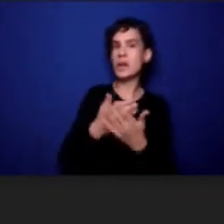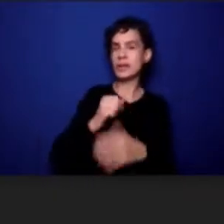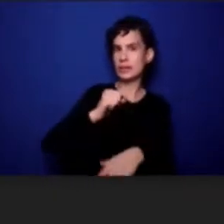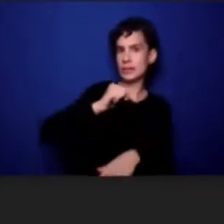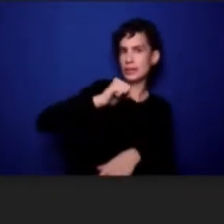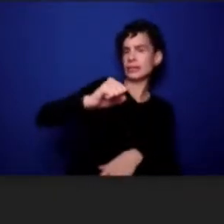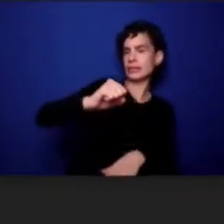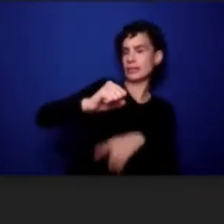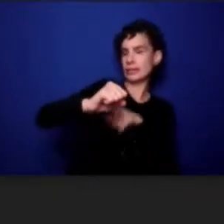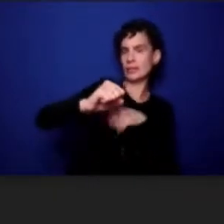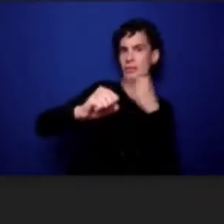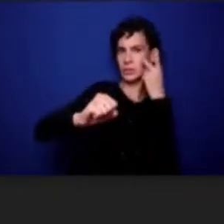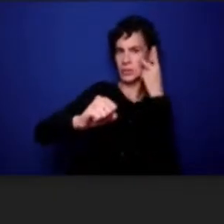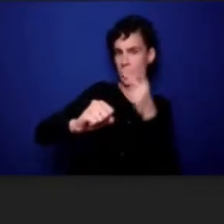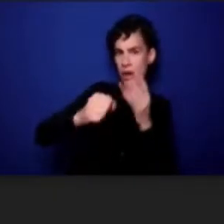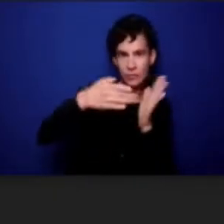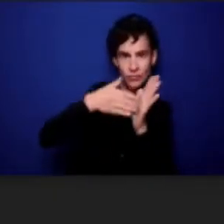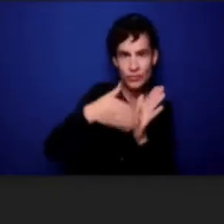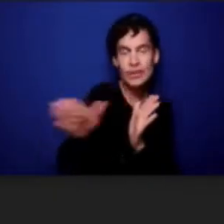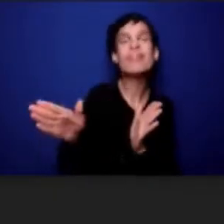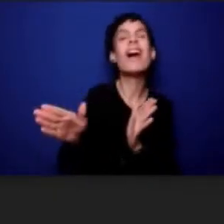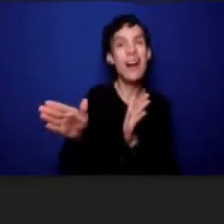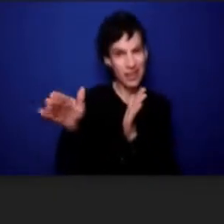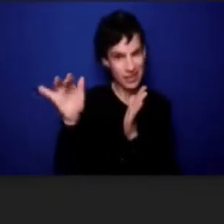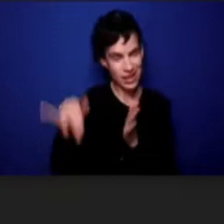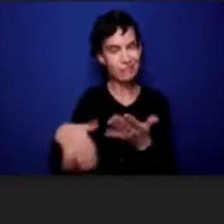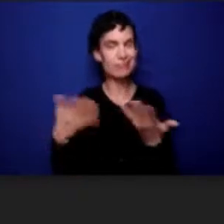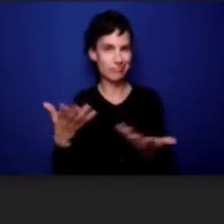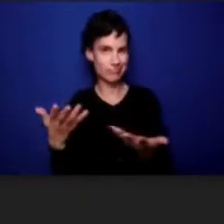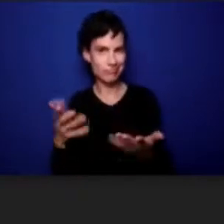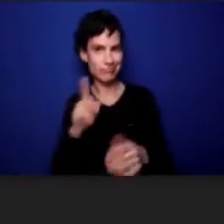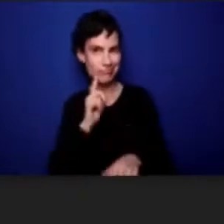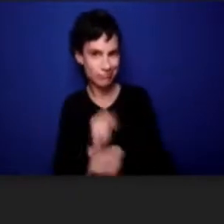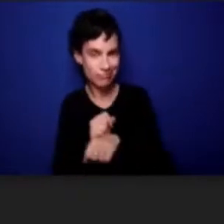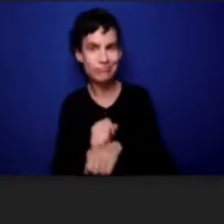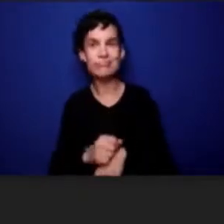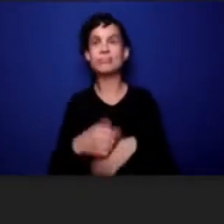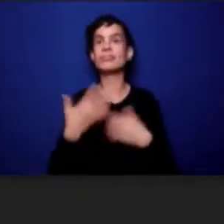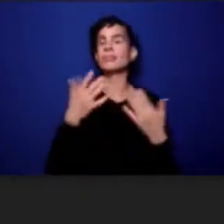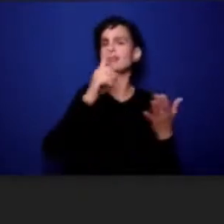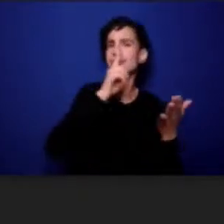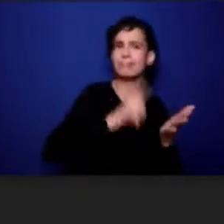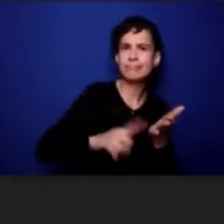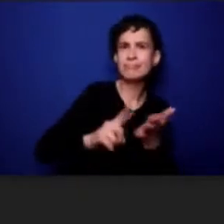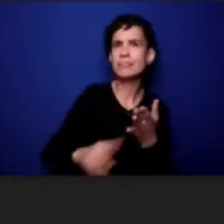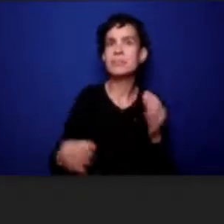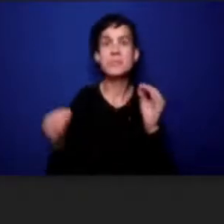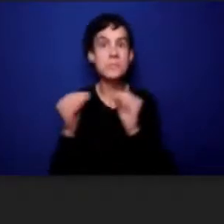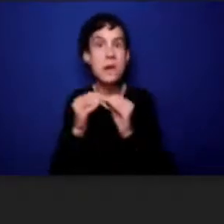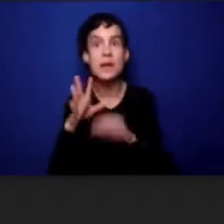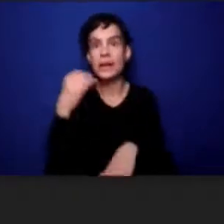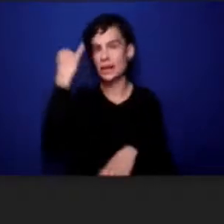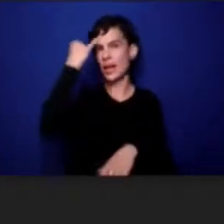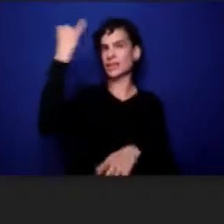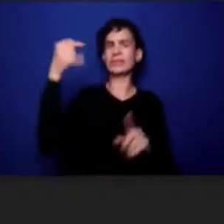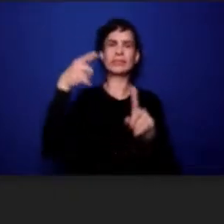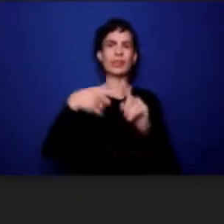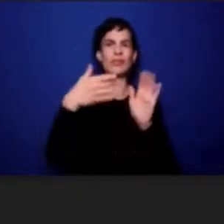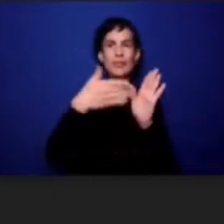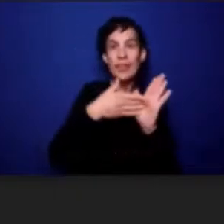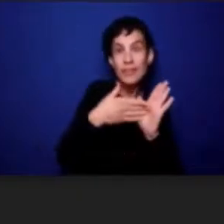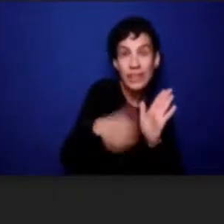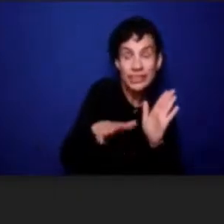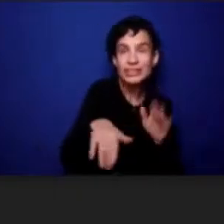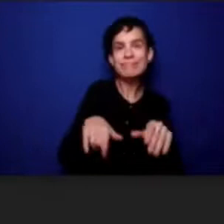thought, okay, I should look into this more, and it seemed that, interestingly, it was in fact the case that the idea of Medusa's reflection